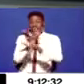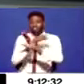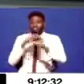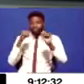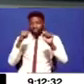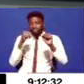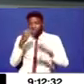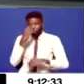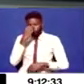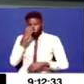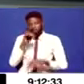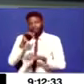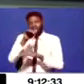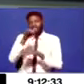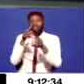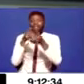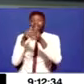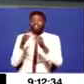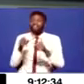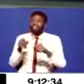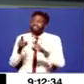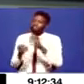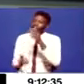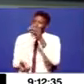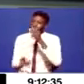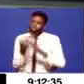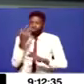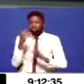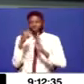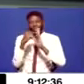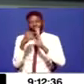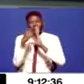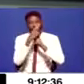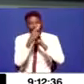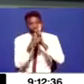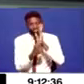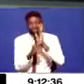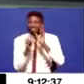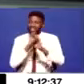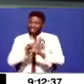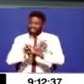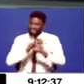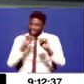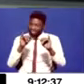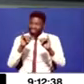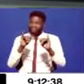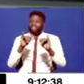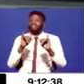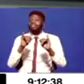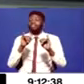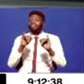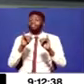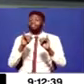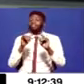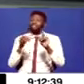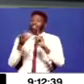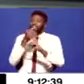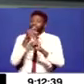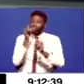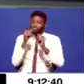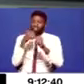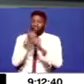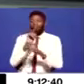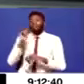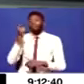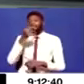urge leaders to come up with clear manifestos, achievements that will make Kenya a better country. Speaking in Kajiado, the